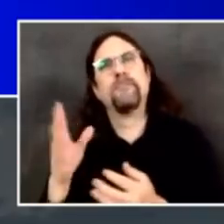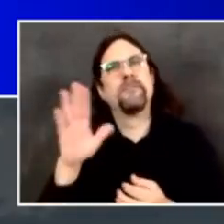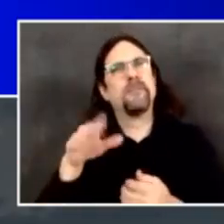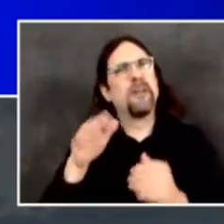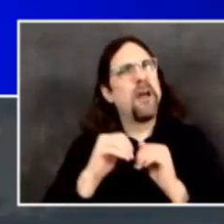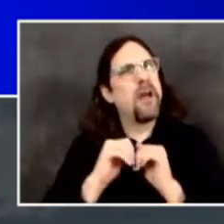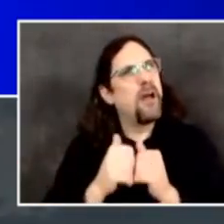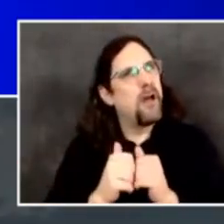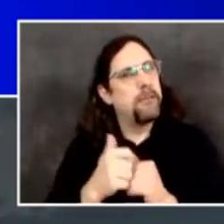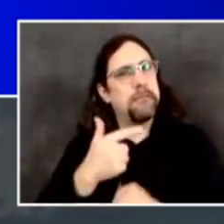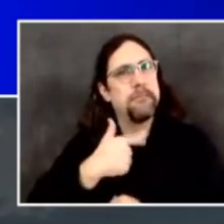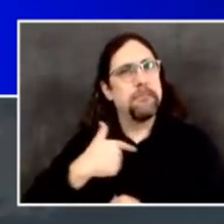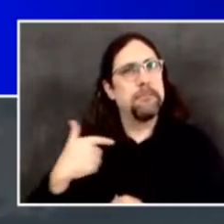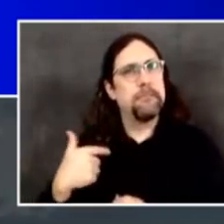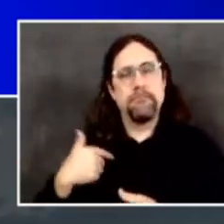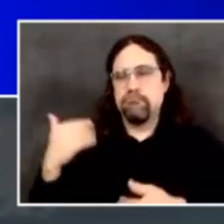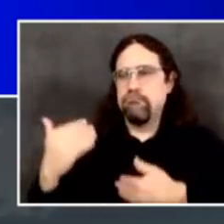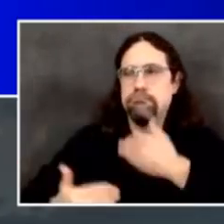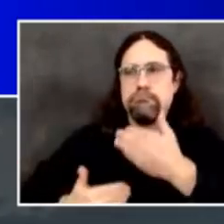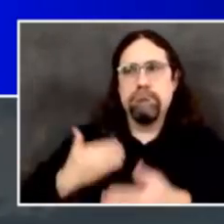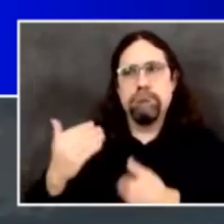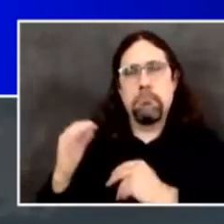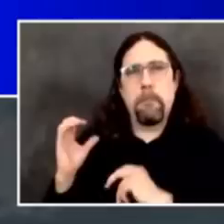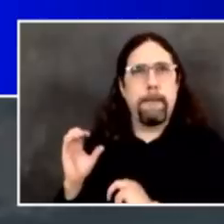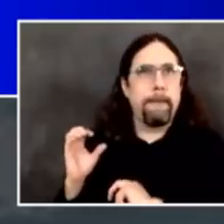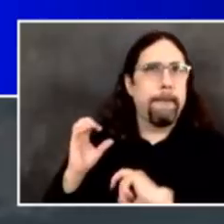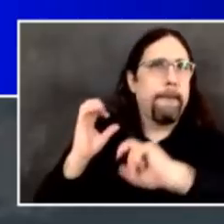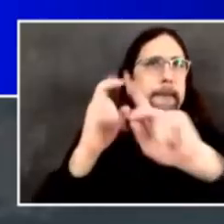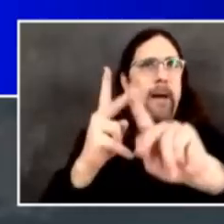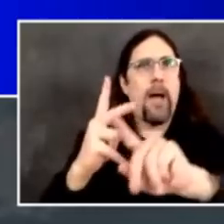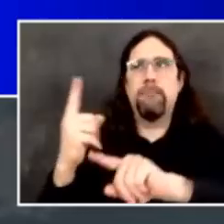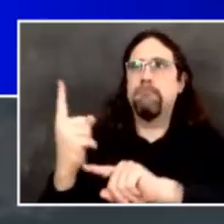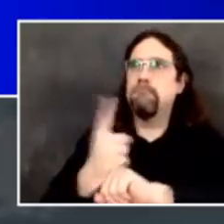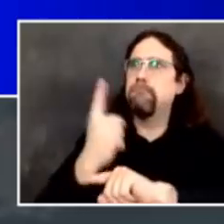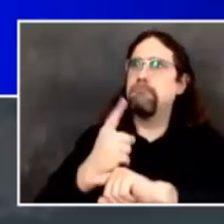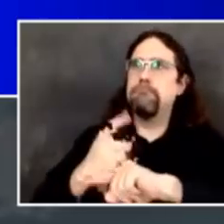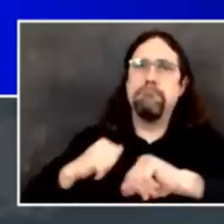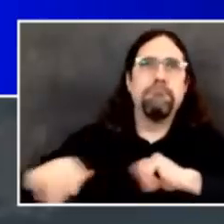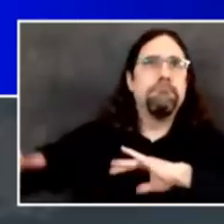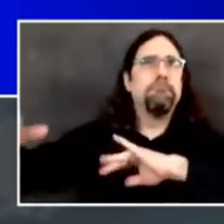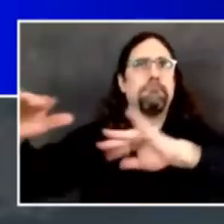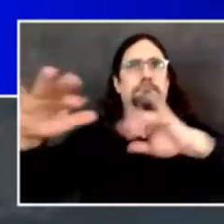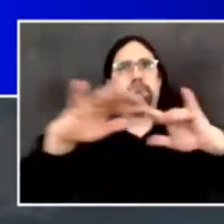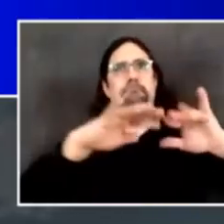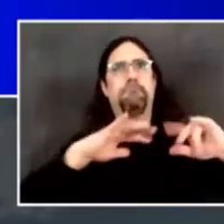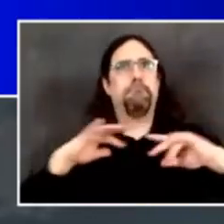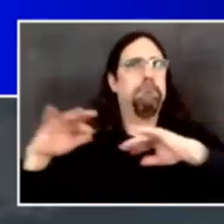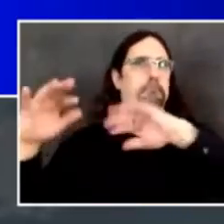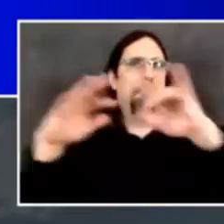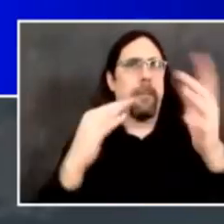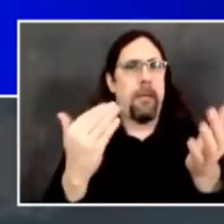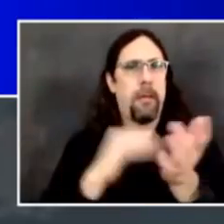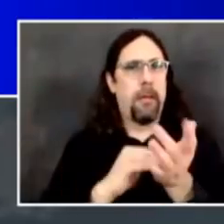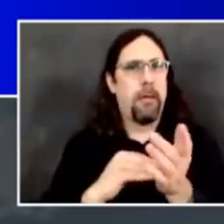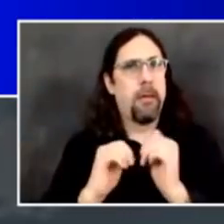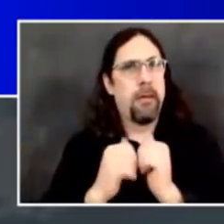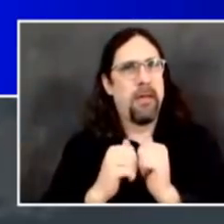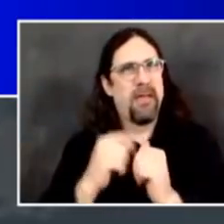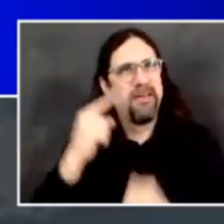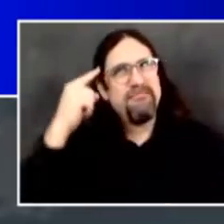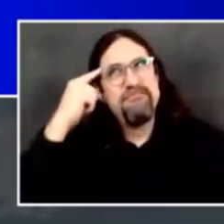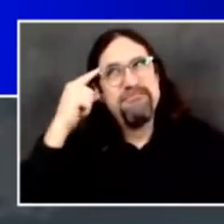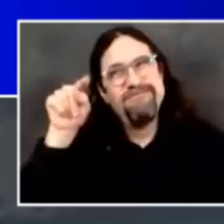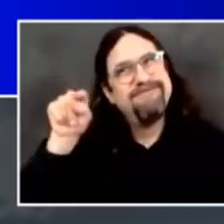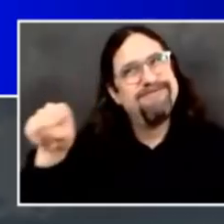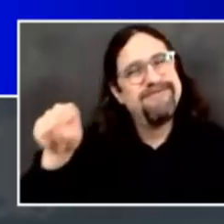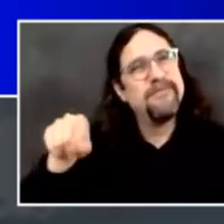to keep making things happen for our kids. You know, I've said before, our kids have gone through a lot in this crisis. I